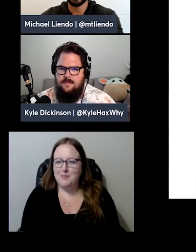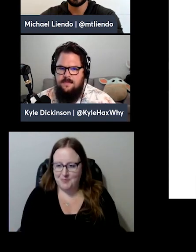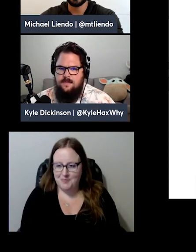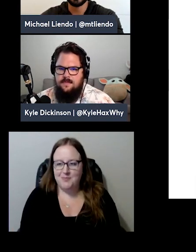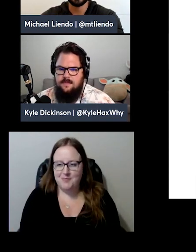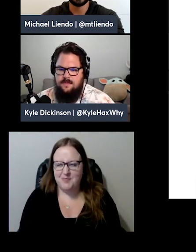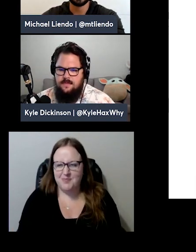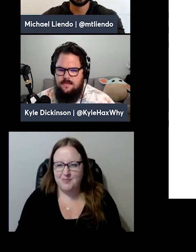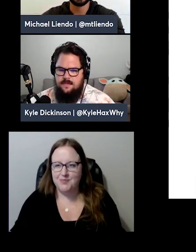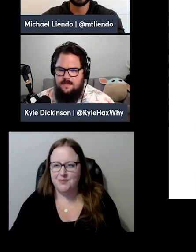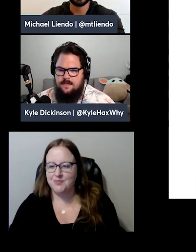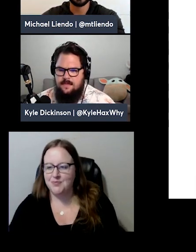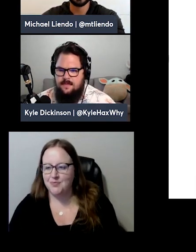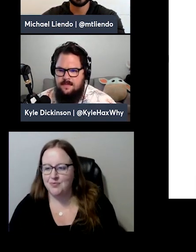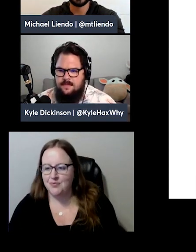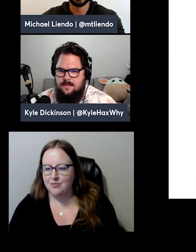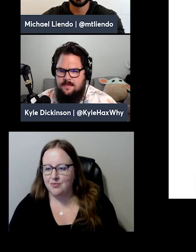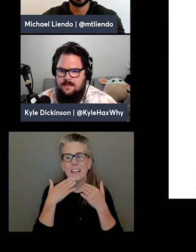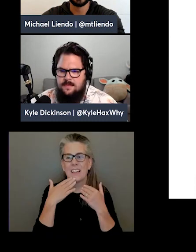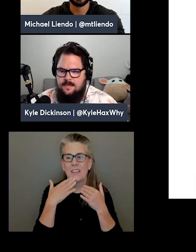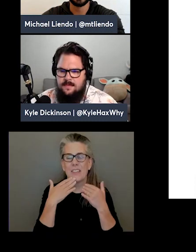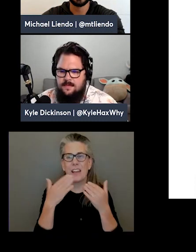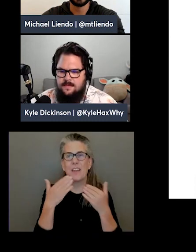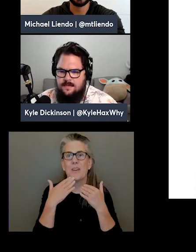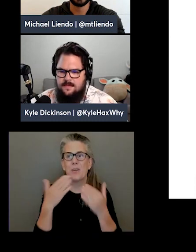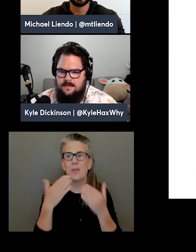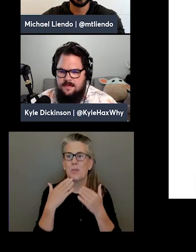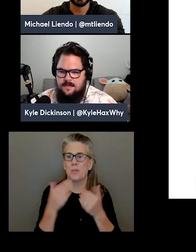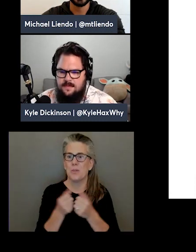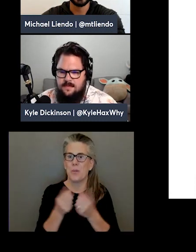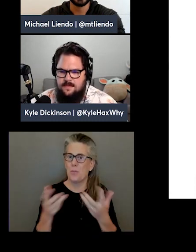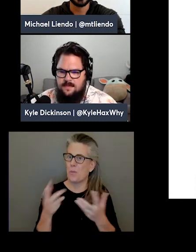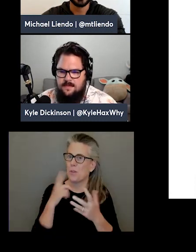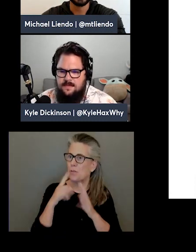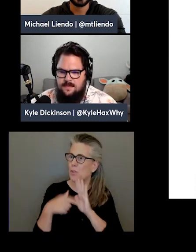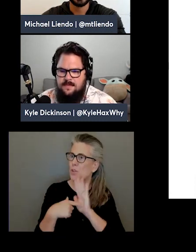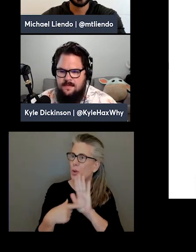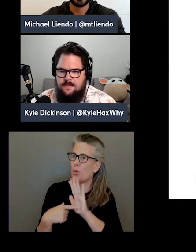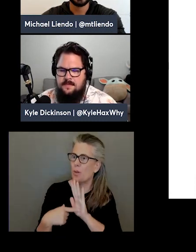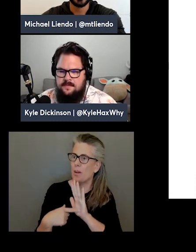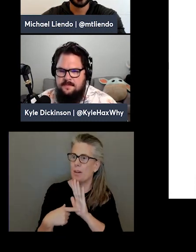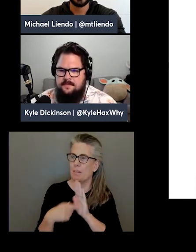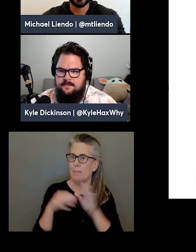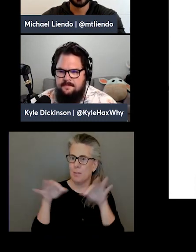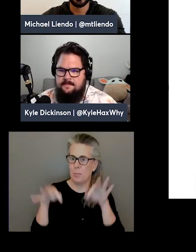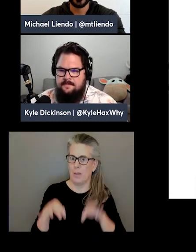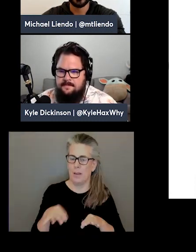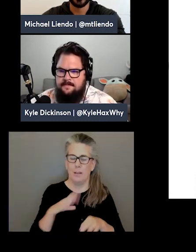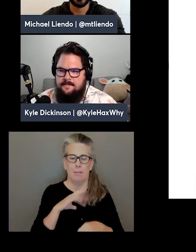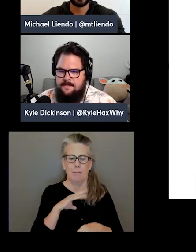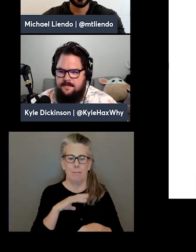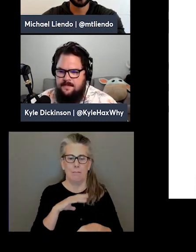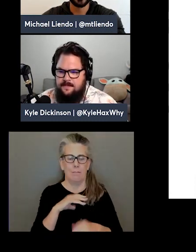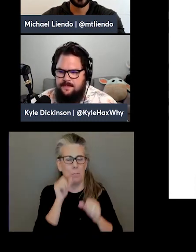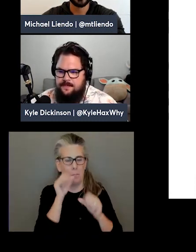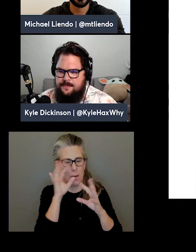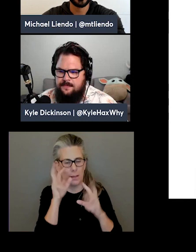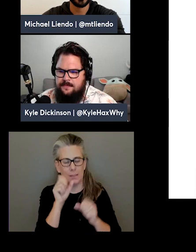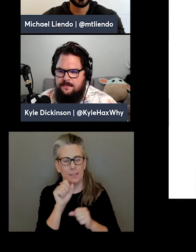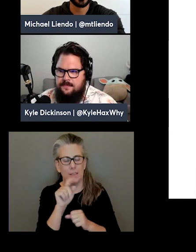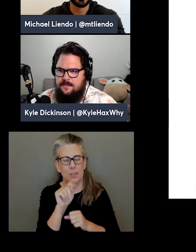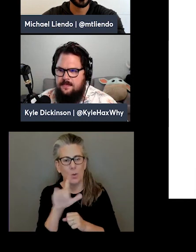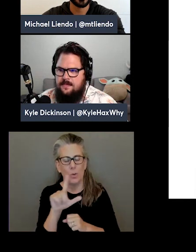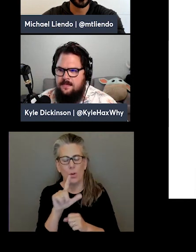much, Abik, for showing us Knowt. Like this is an amazing, amazing tool. Like what you have been able to accomplish with Knowt